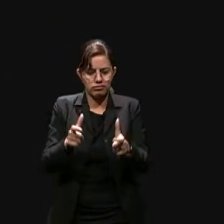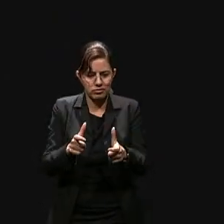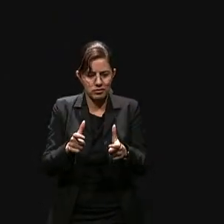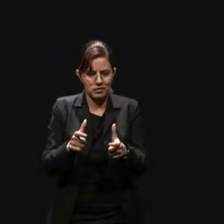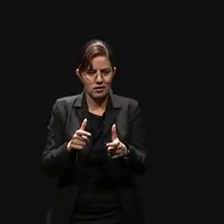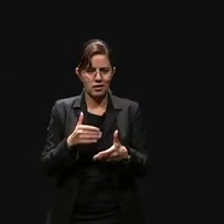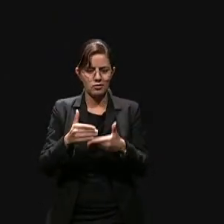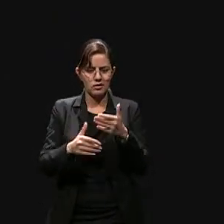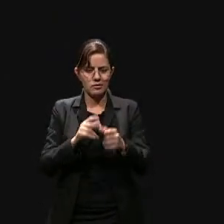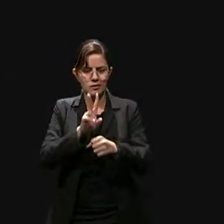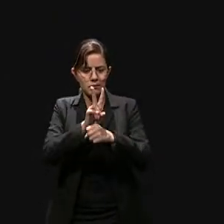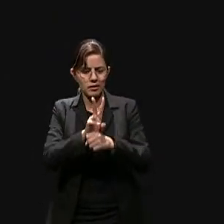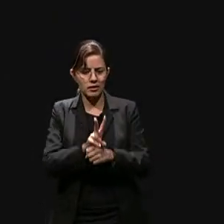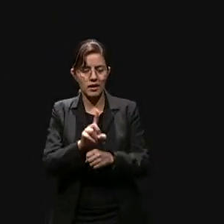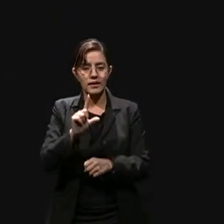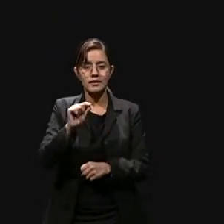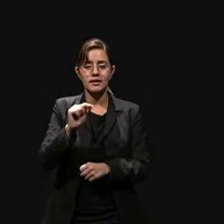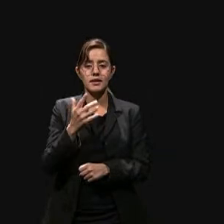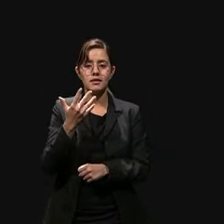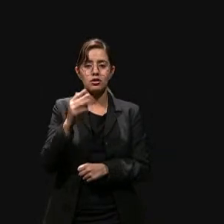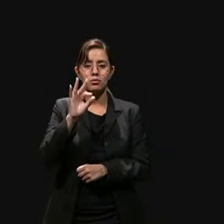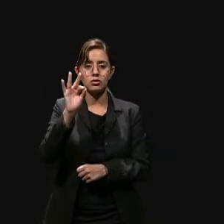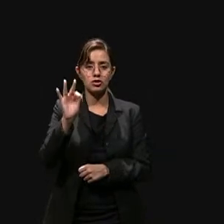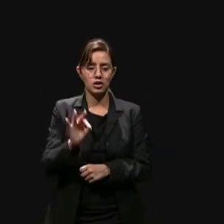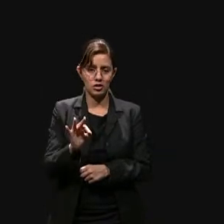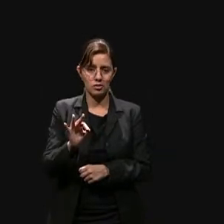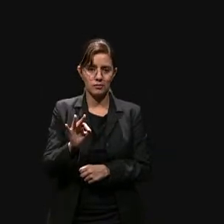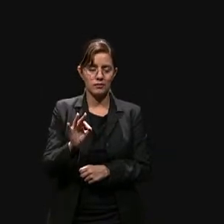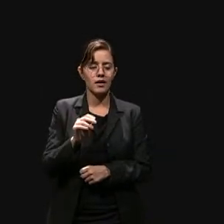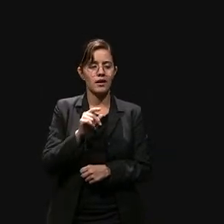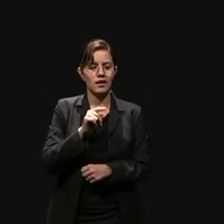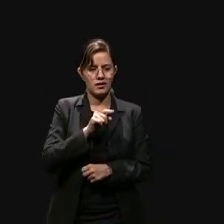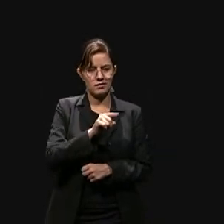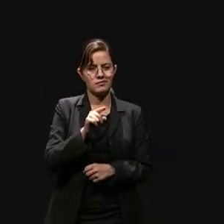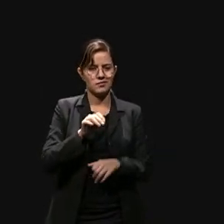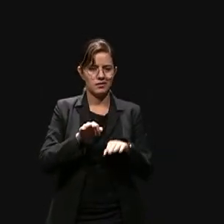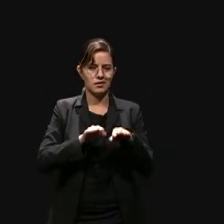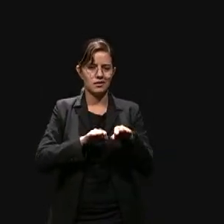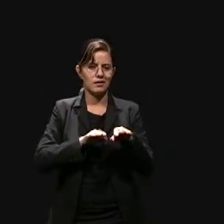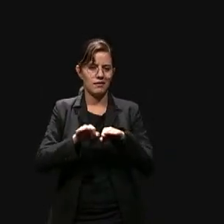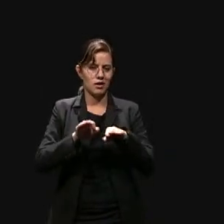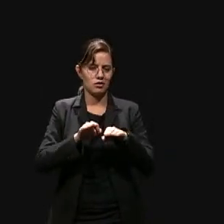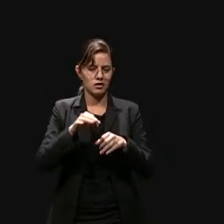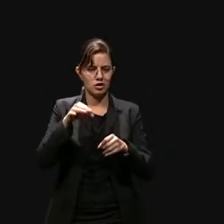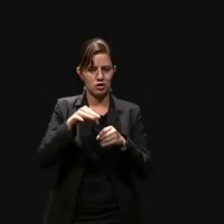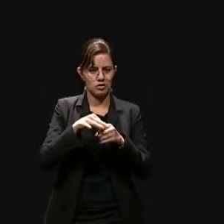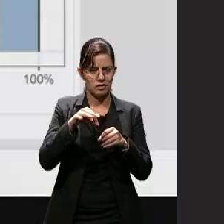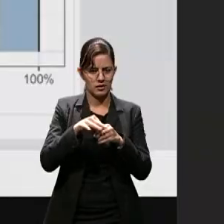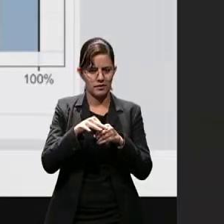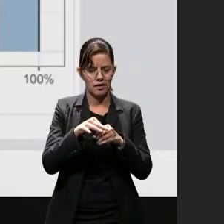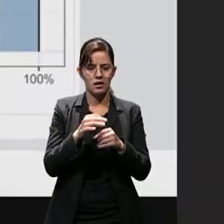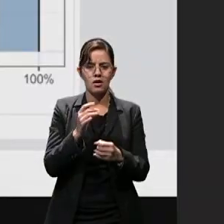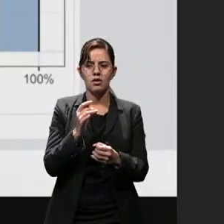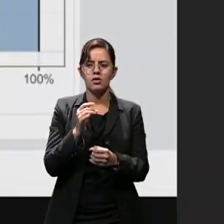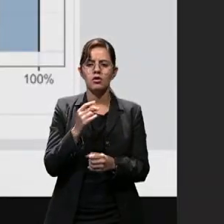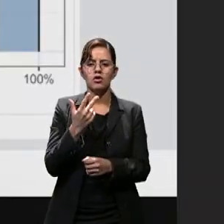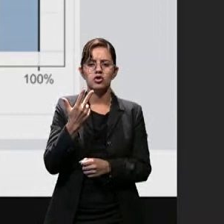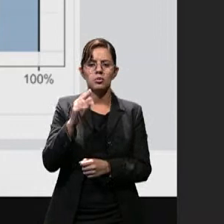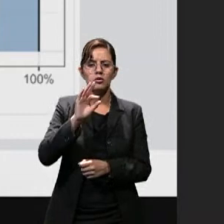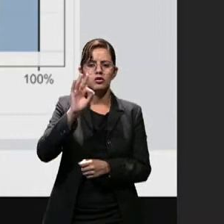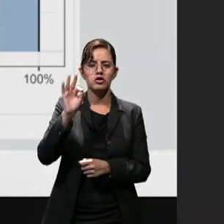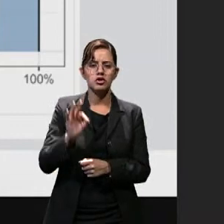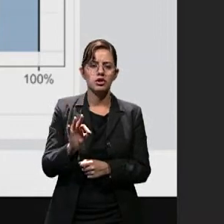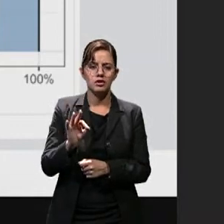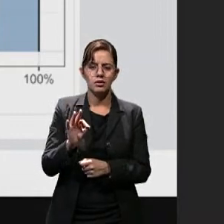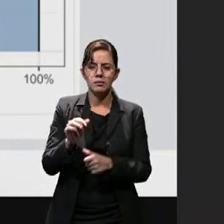election officials serve only 8% of our voters, and 8% of our election officials